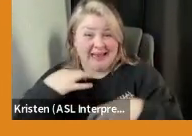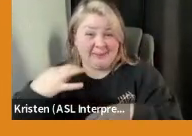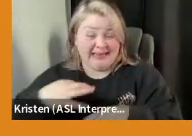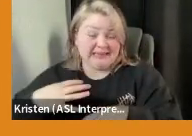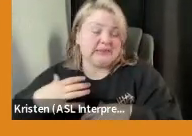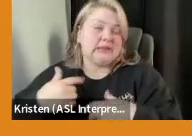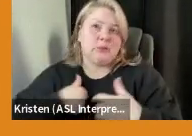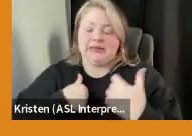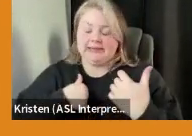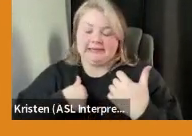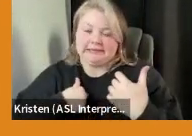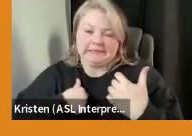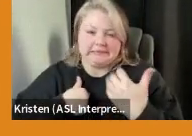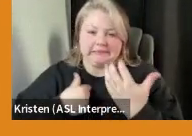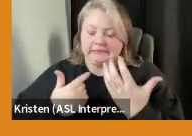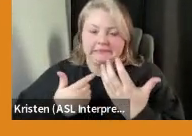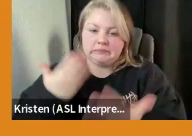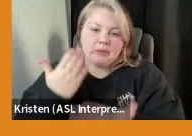likely to happen.